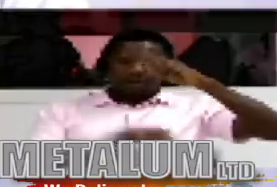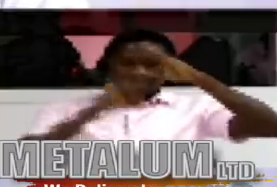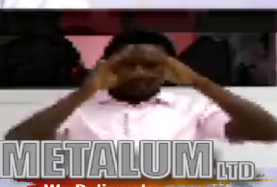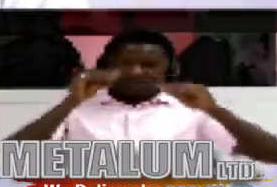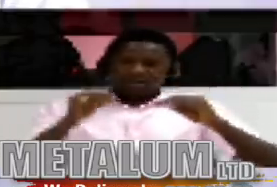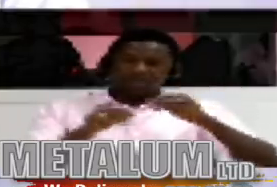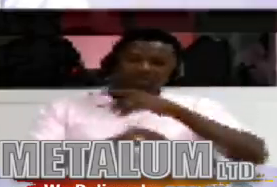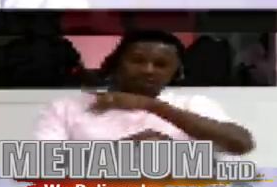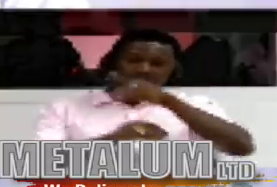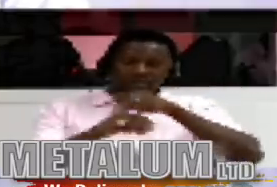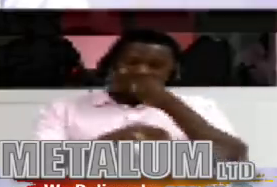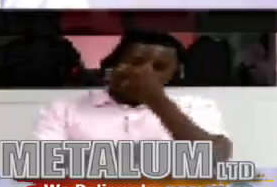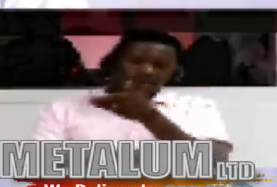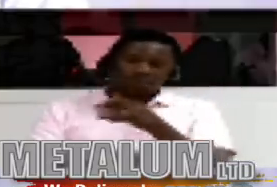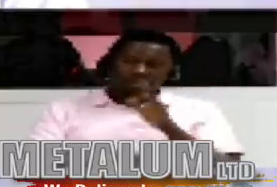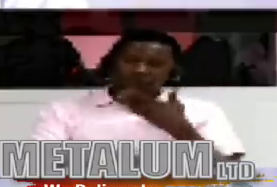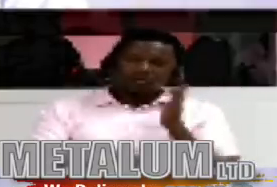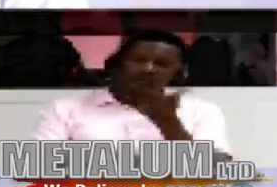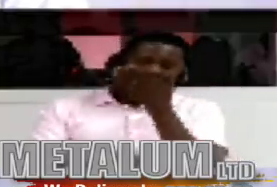We went to Brikama Police Station.